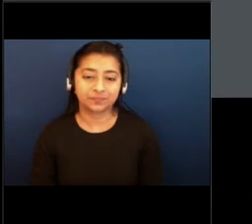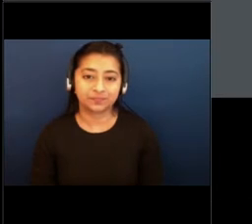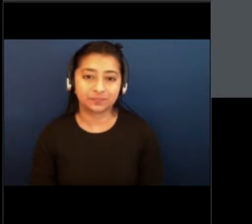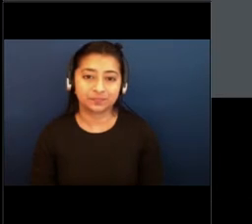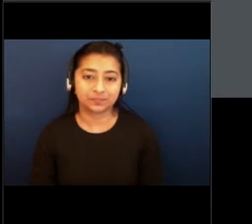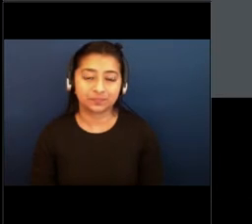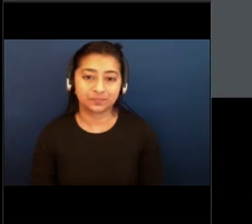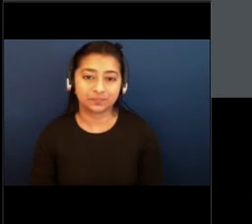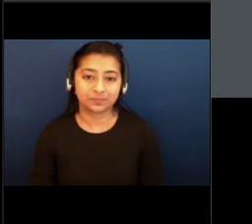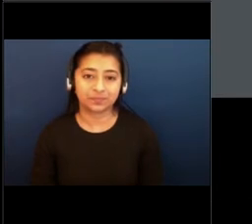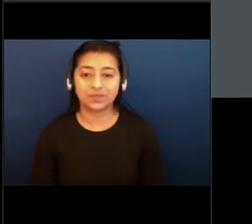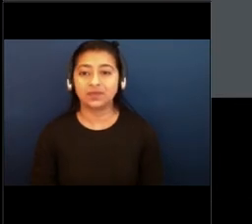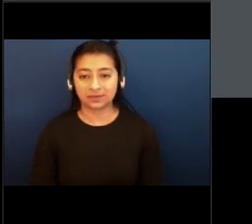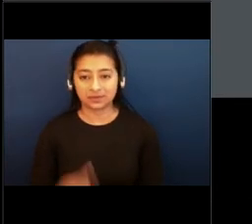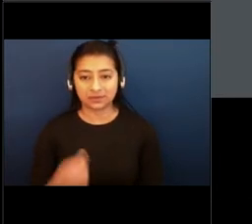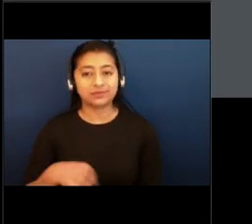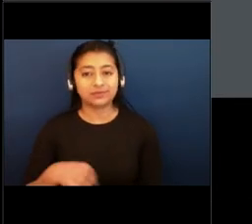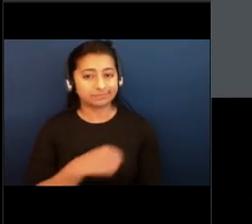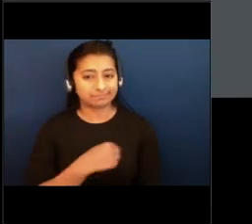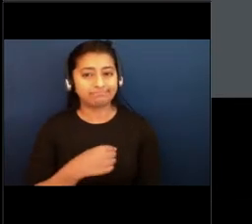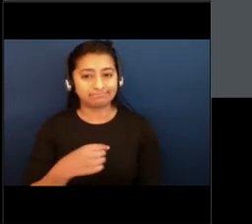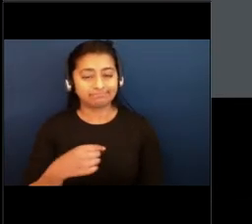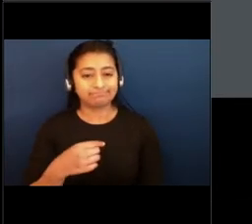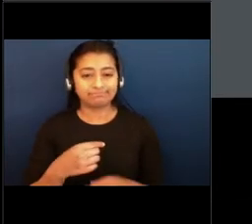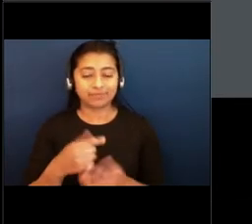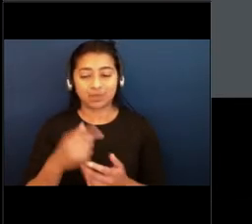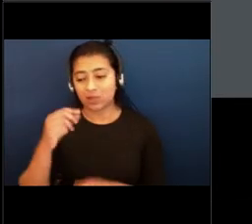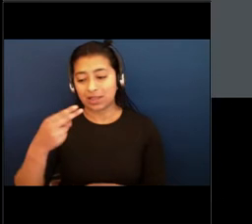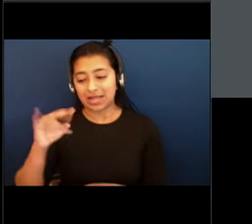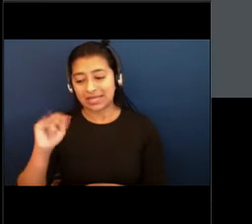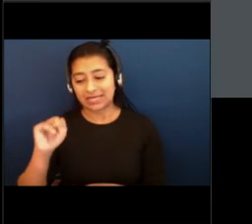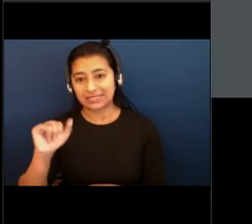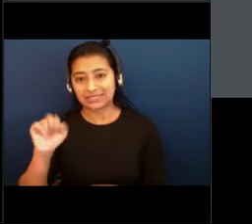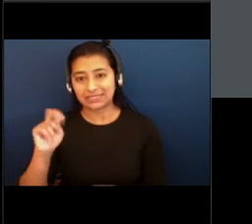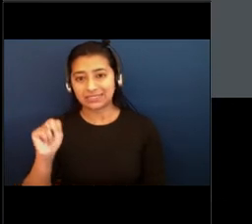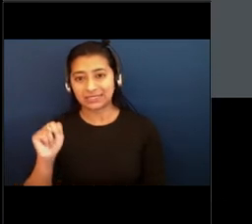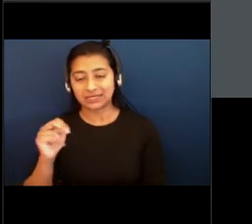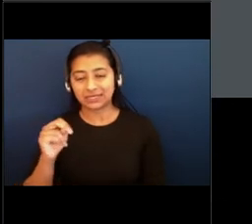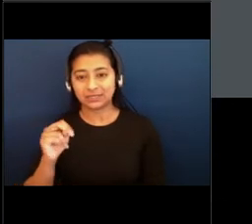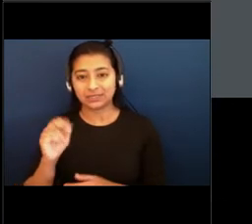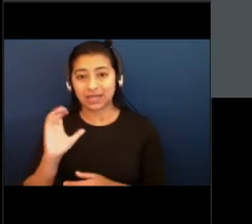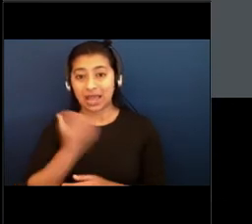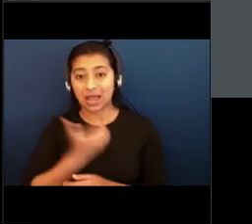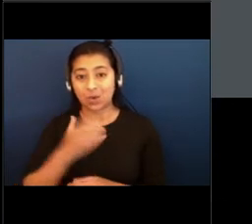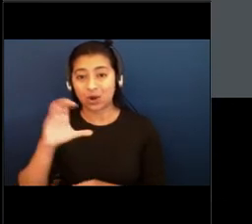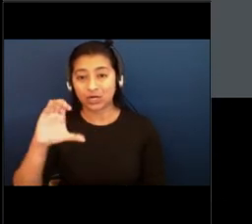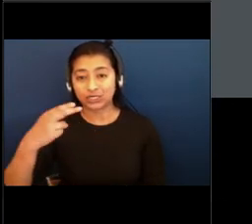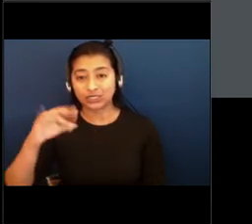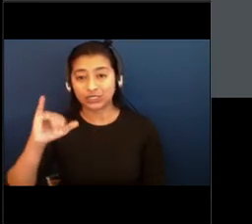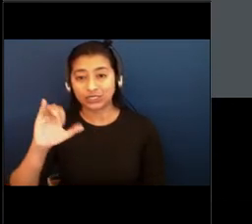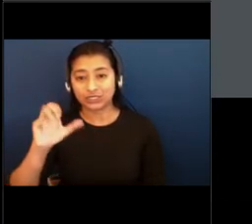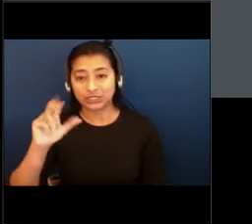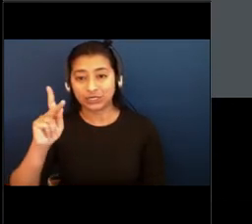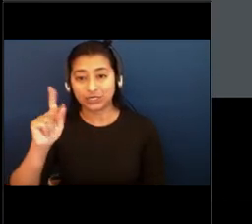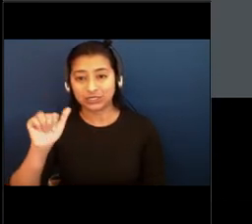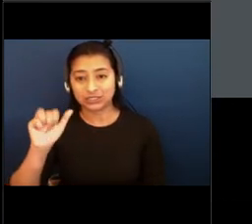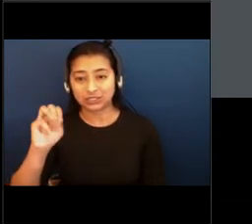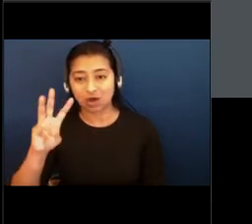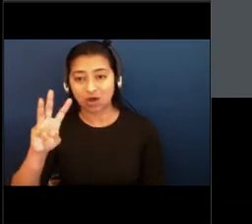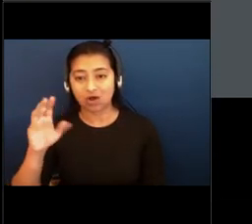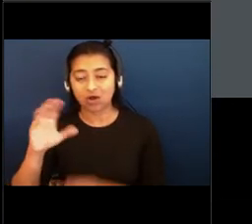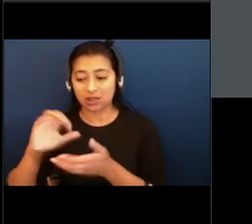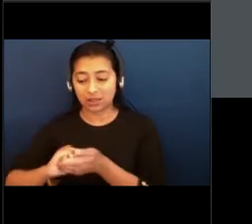we're actually just wrapping up, Josh Hinson and our Chickasaw collaboration is wrapping up an NSF documentation project.